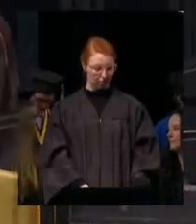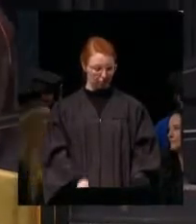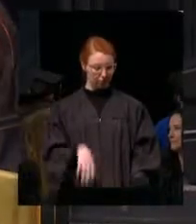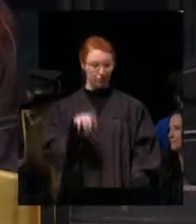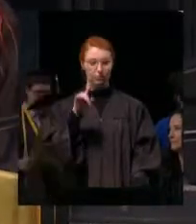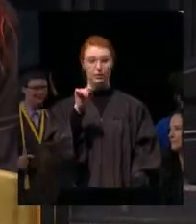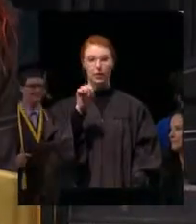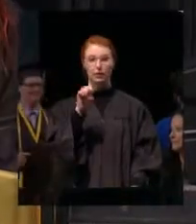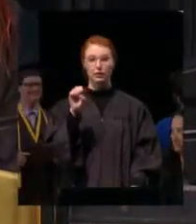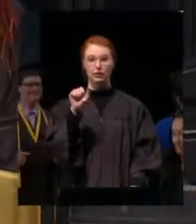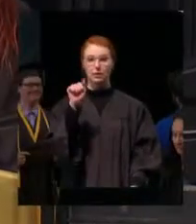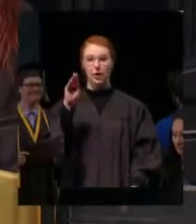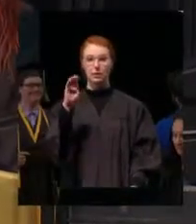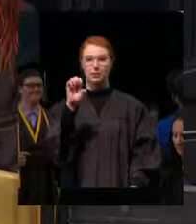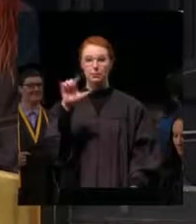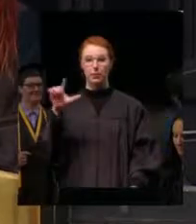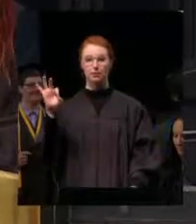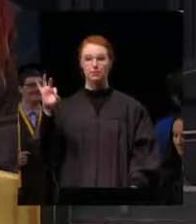Tessabelle Flynn.